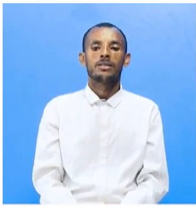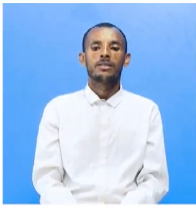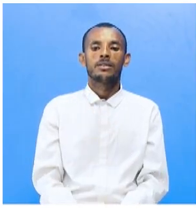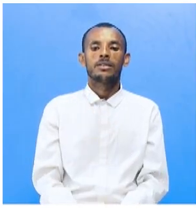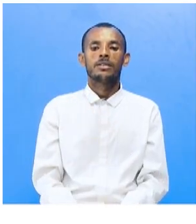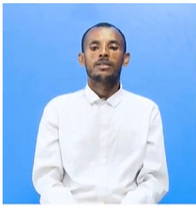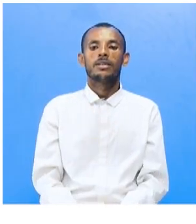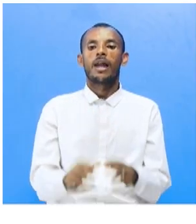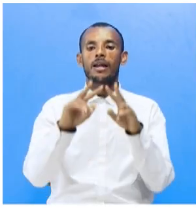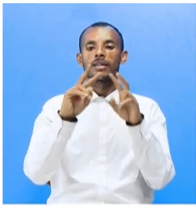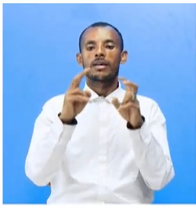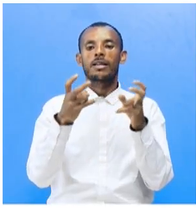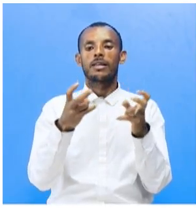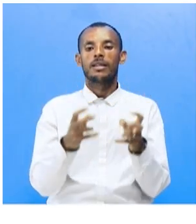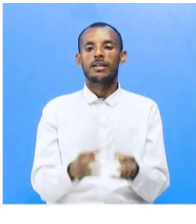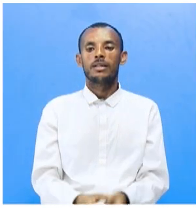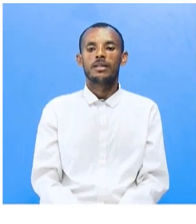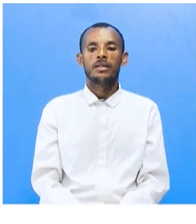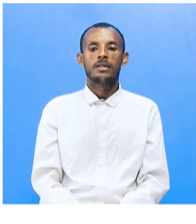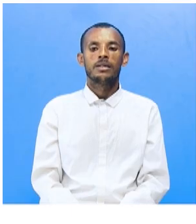an article